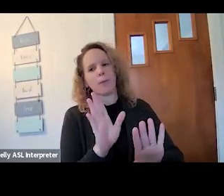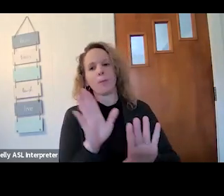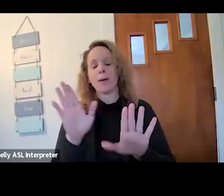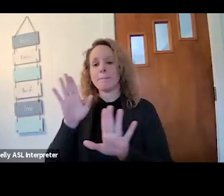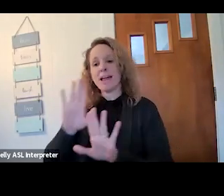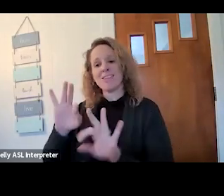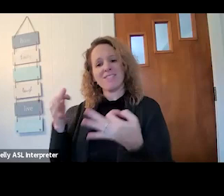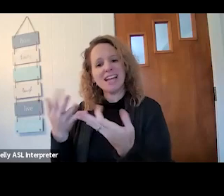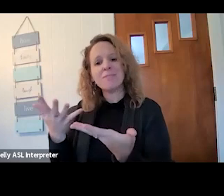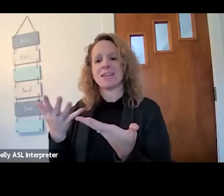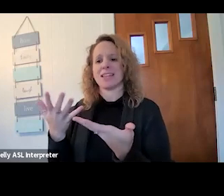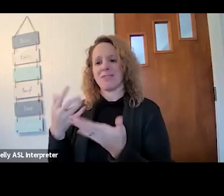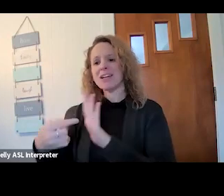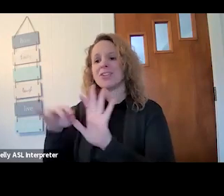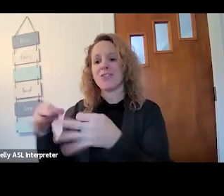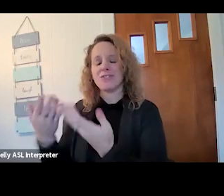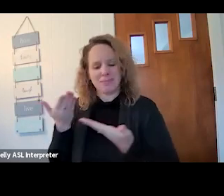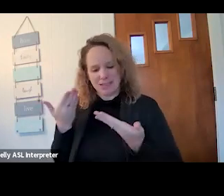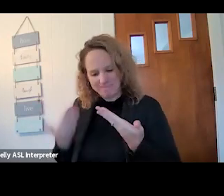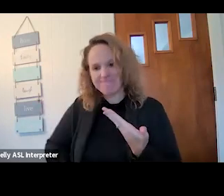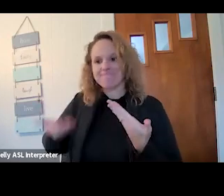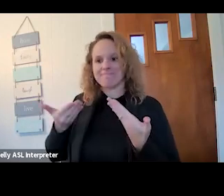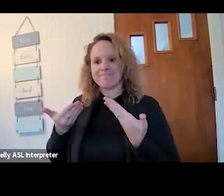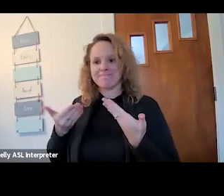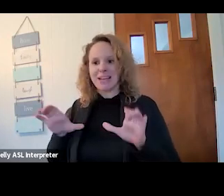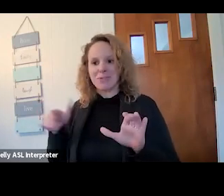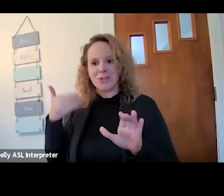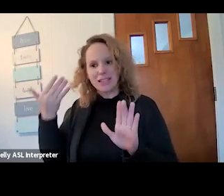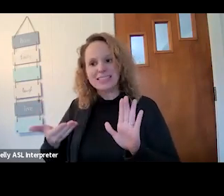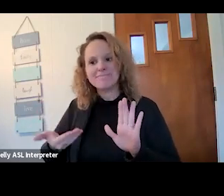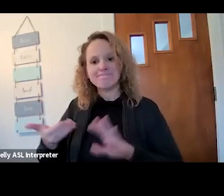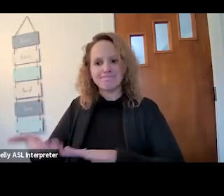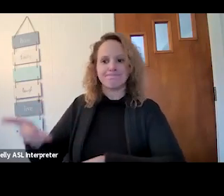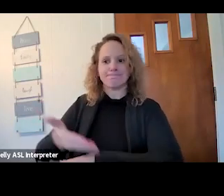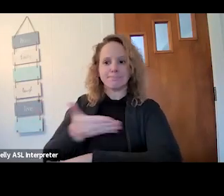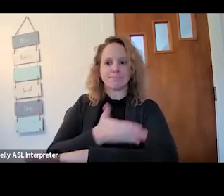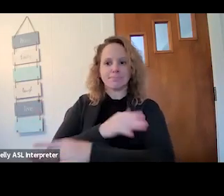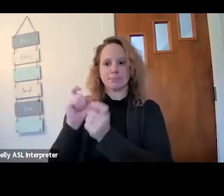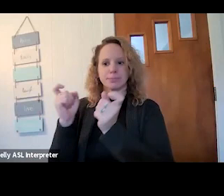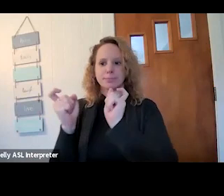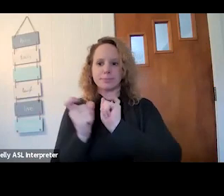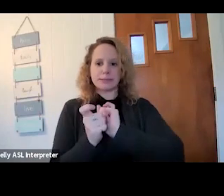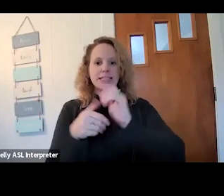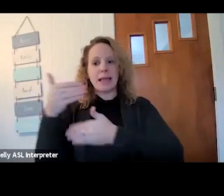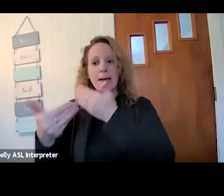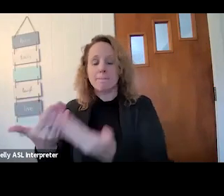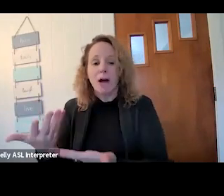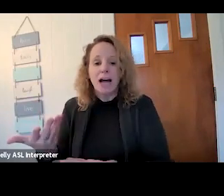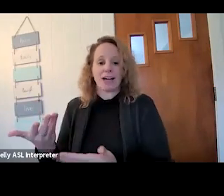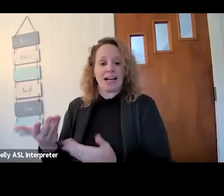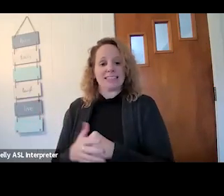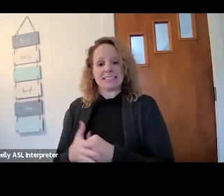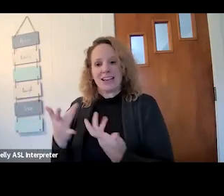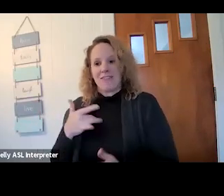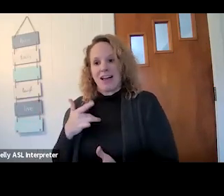their family. They want to show their family how well they're doing, how much they've changed, what the progress they've made. They want to